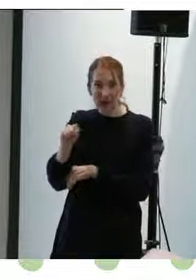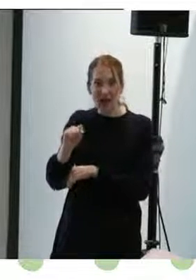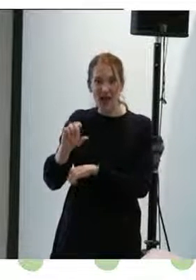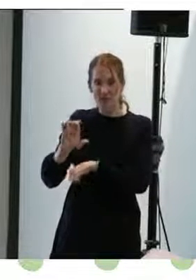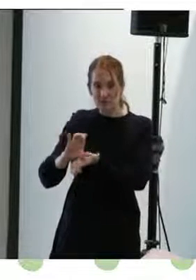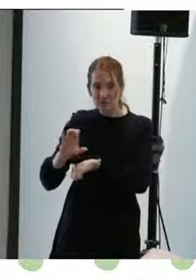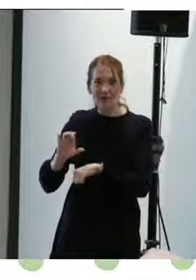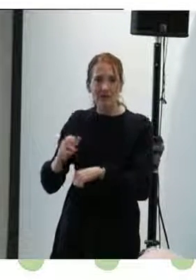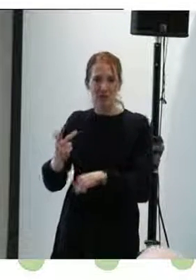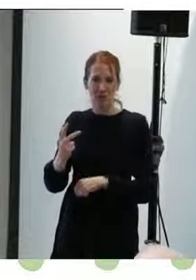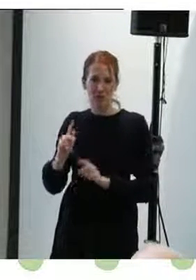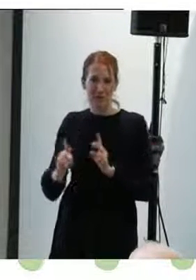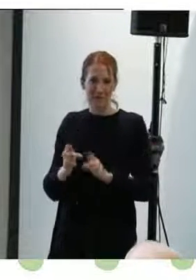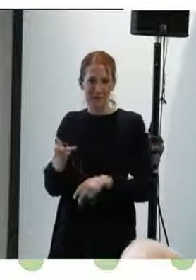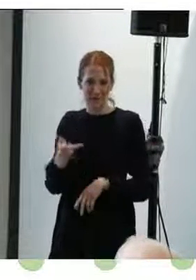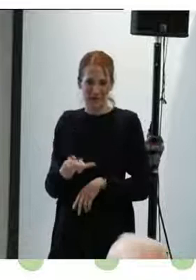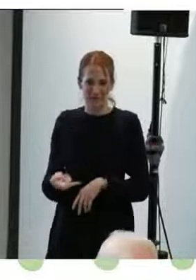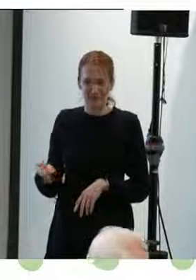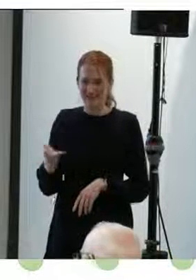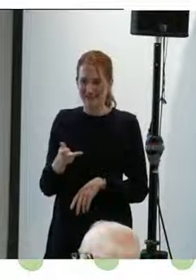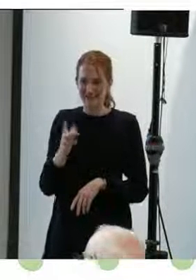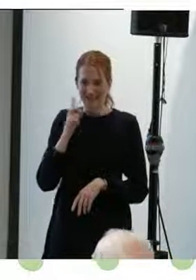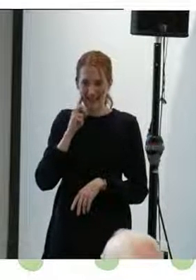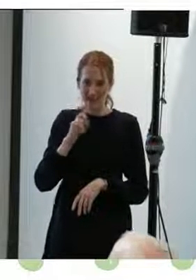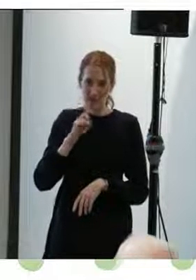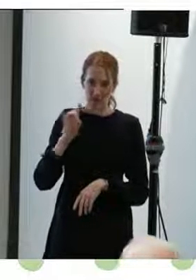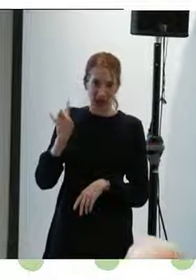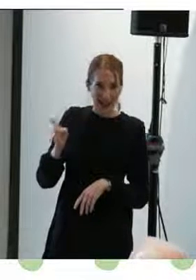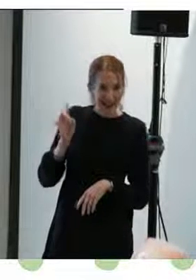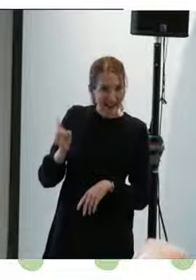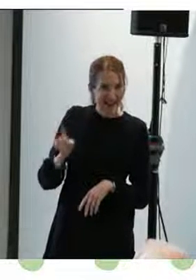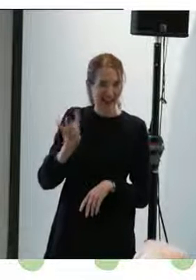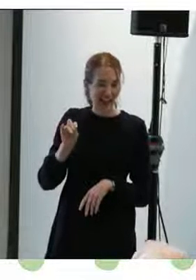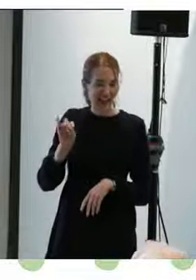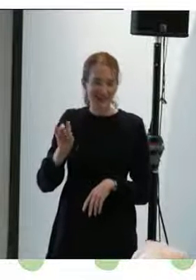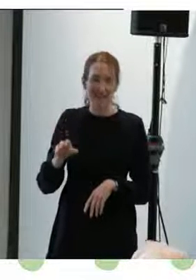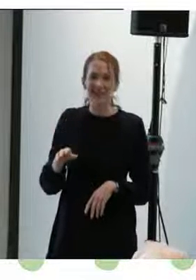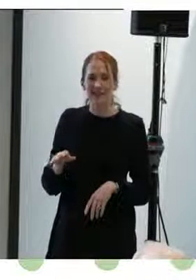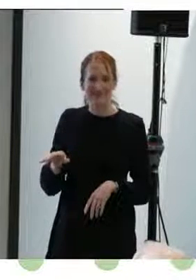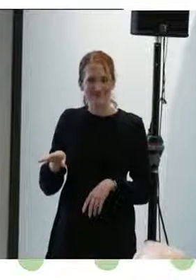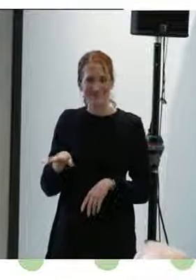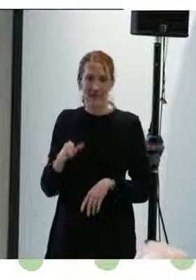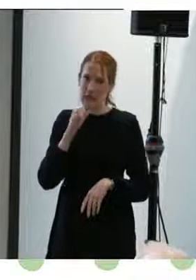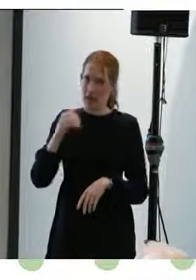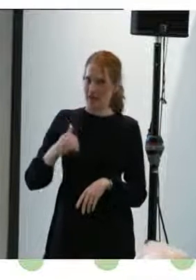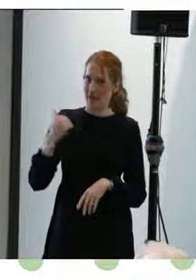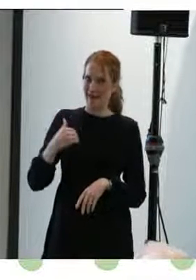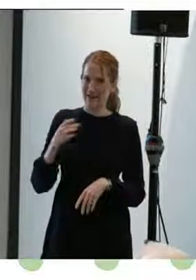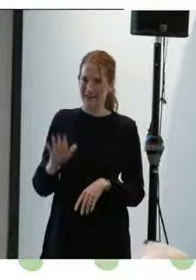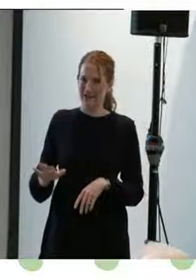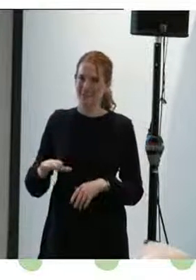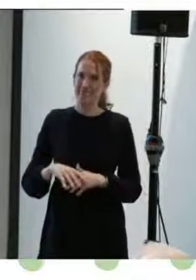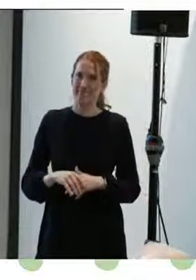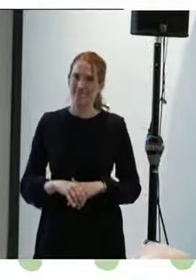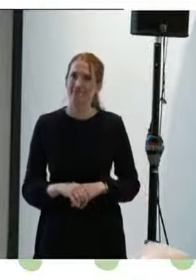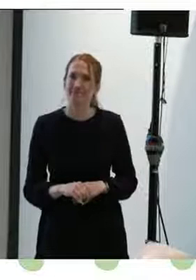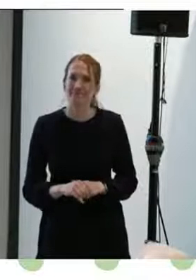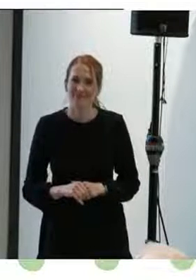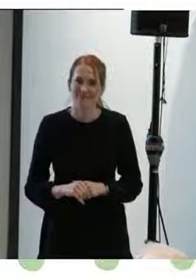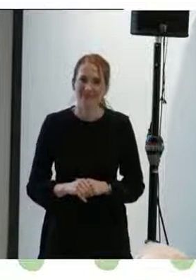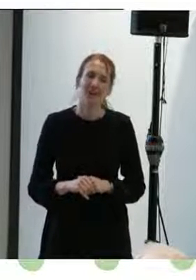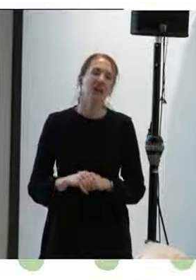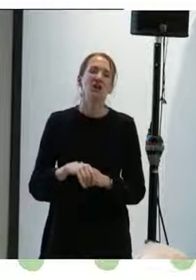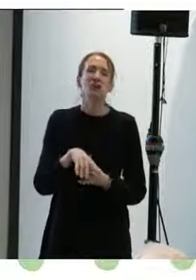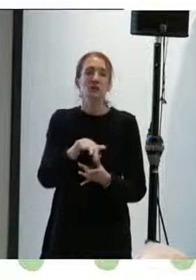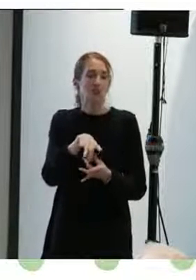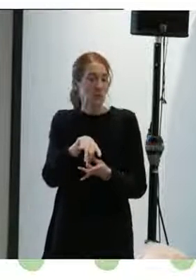they were all maybe, 80 or not. They weren't very young. And so the